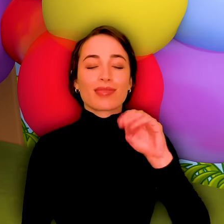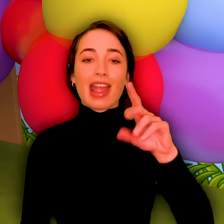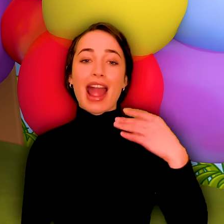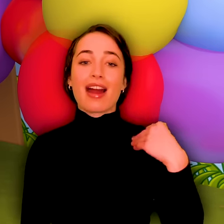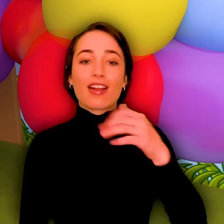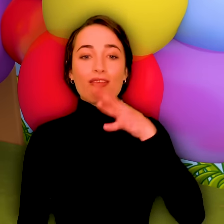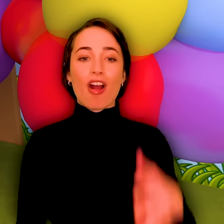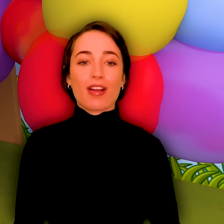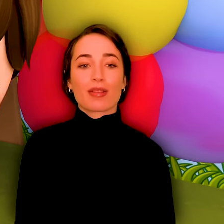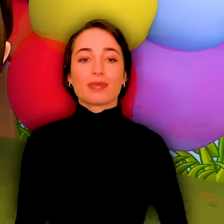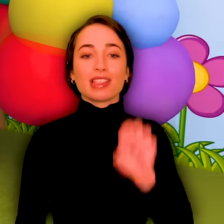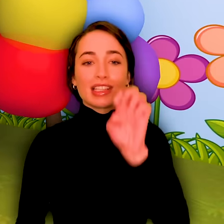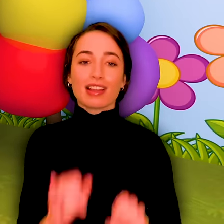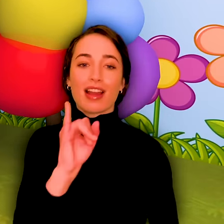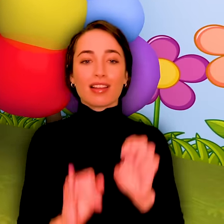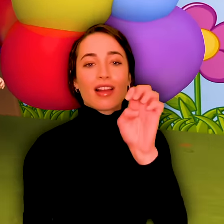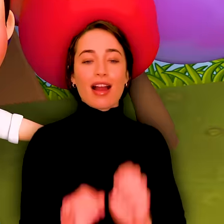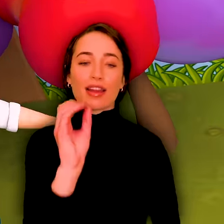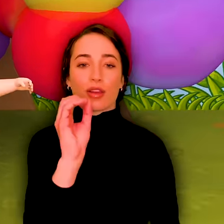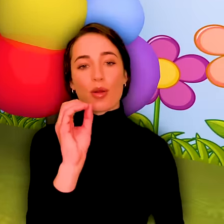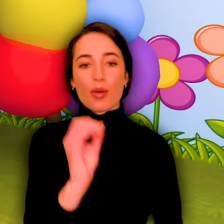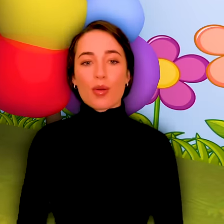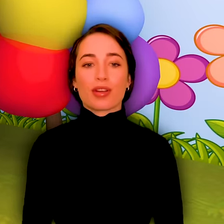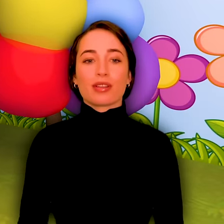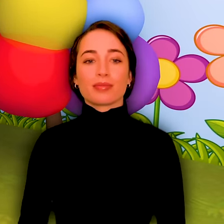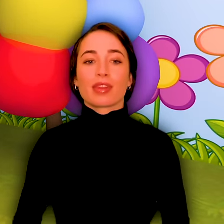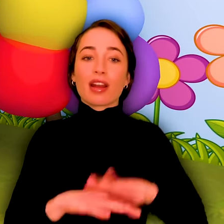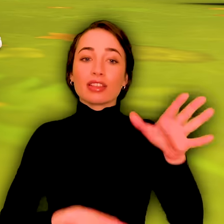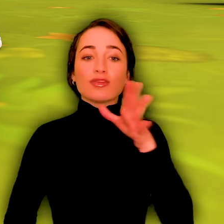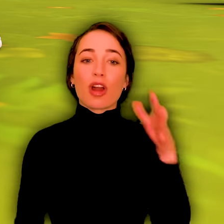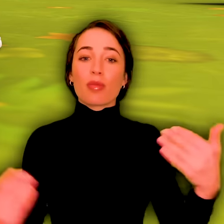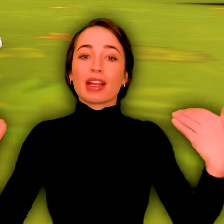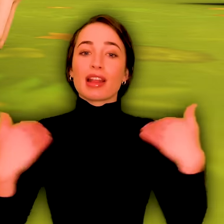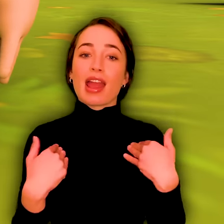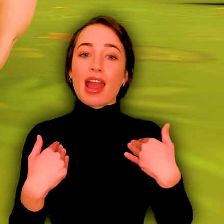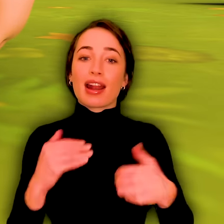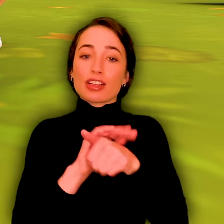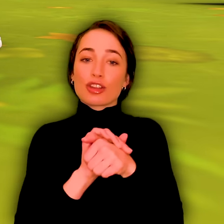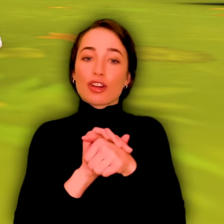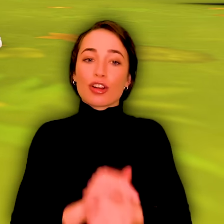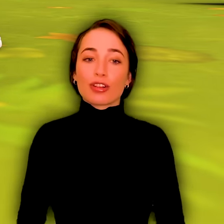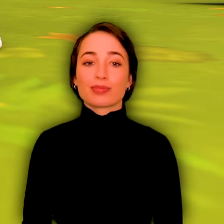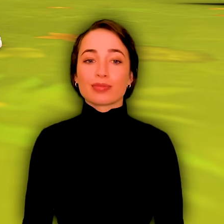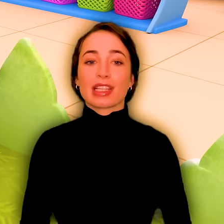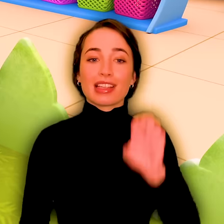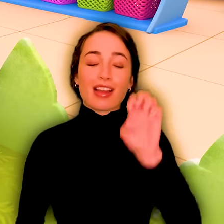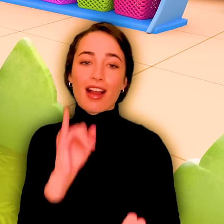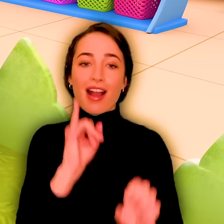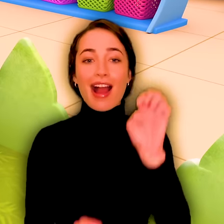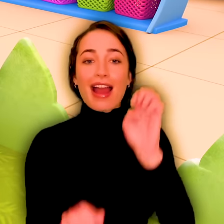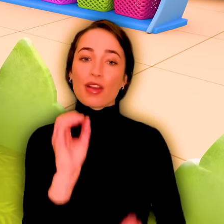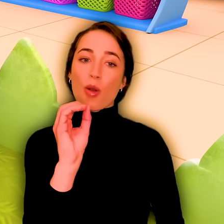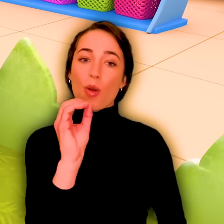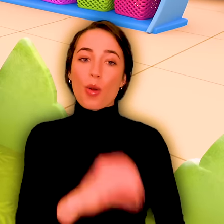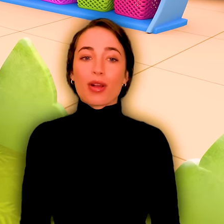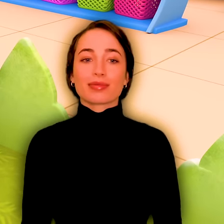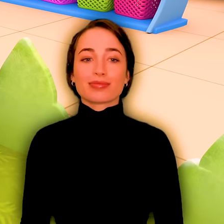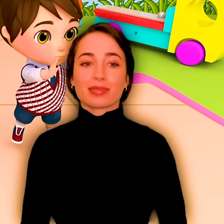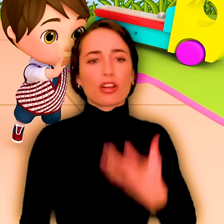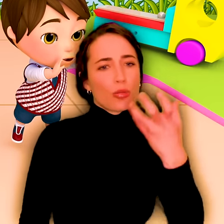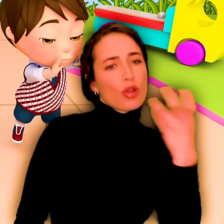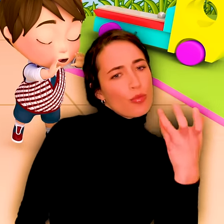old macdonald had a farm e-i-e-i-o and on his farm he had a turtle e-i-e-i-o